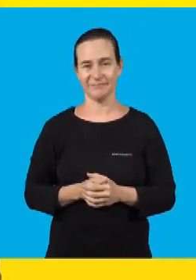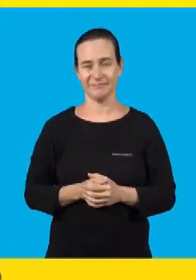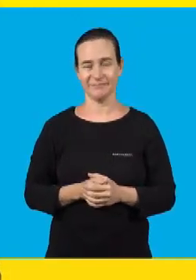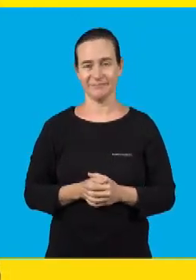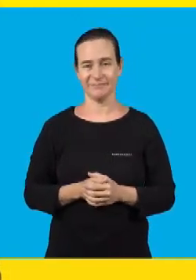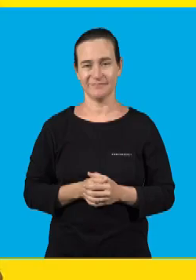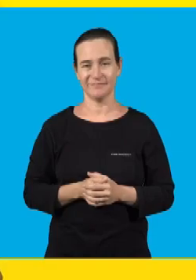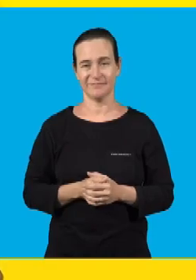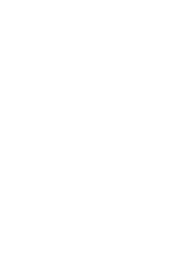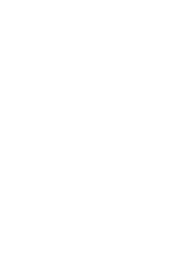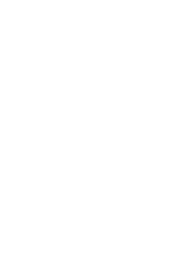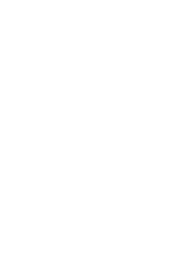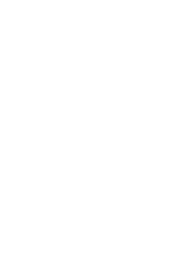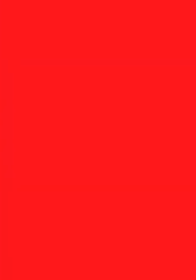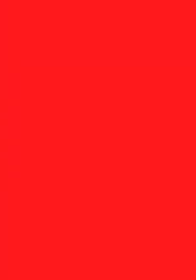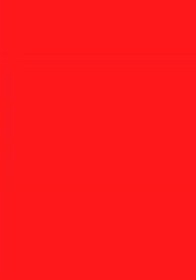you shortly.